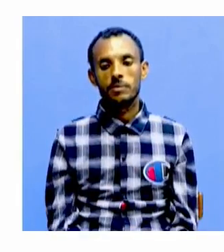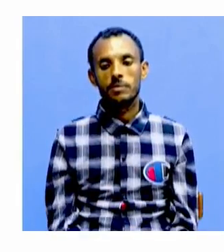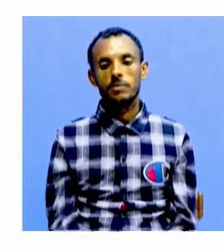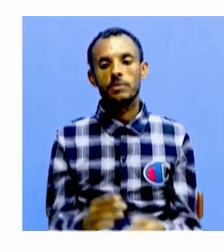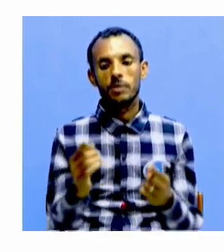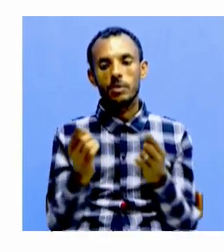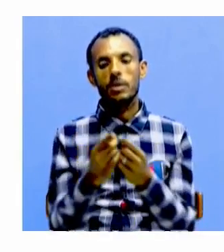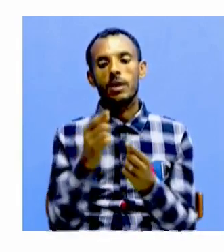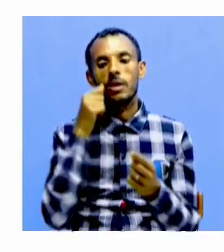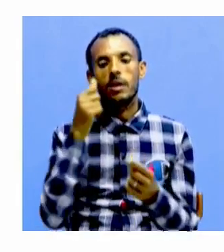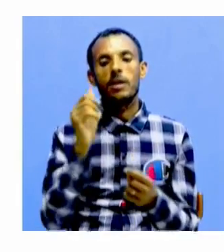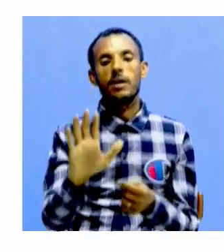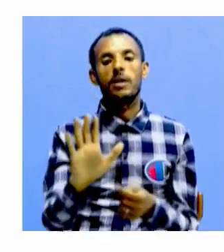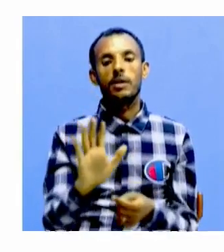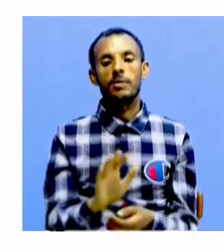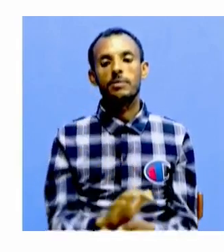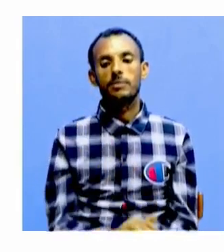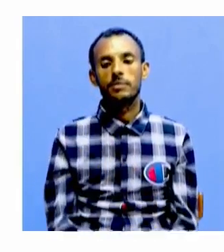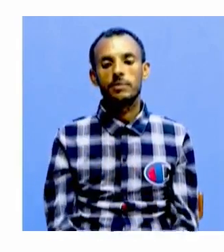her.